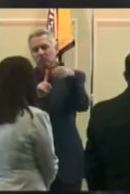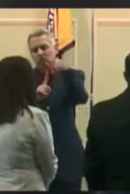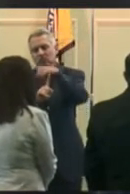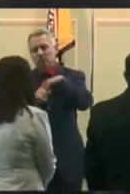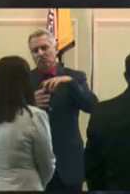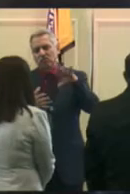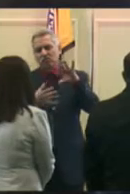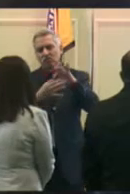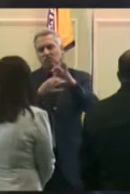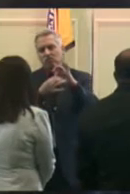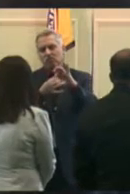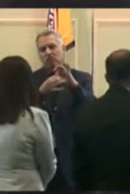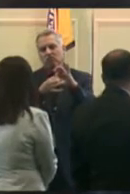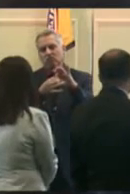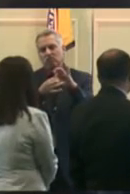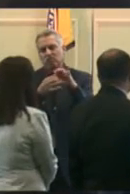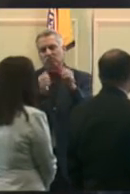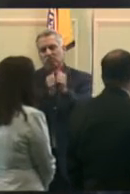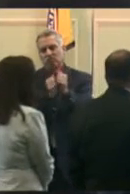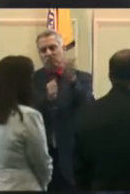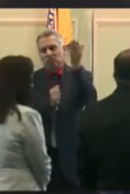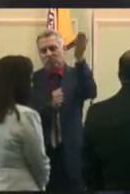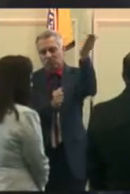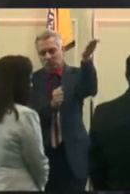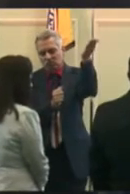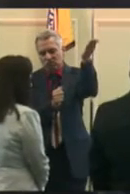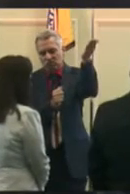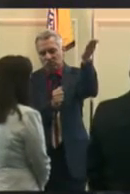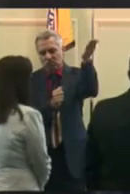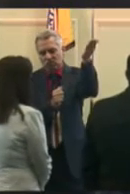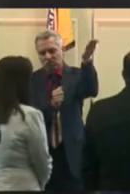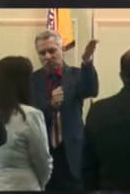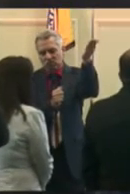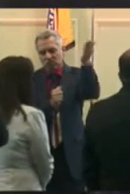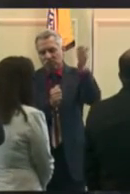that we can call you Father, friend, brother.